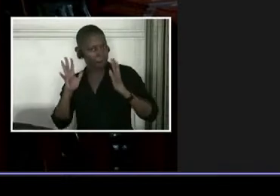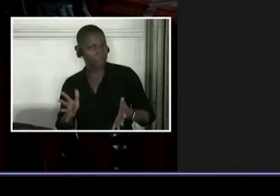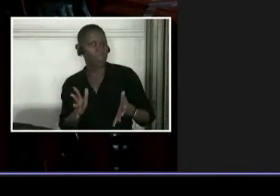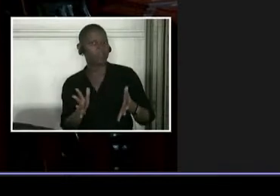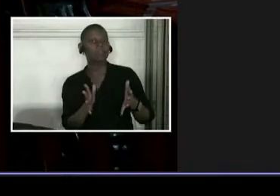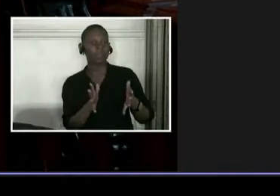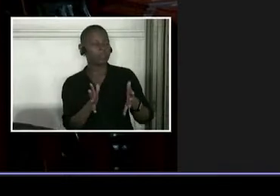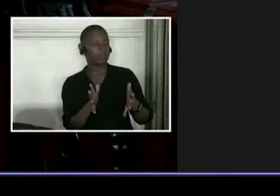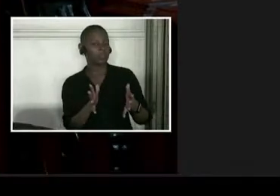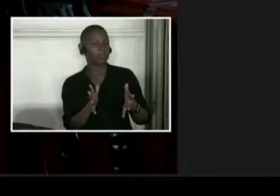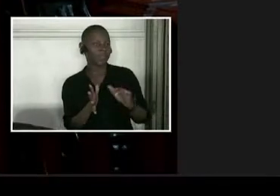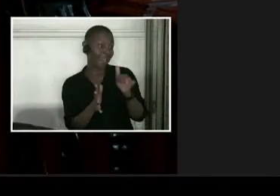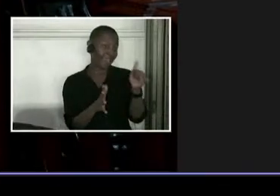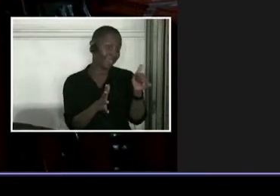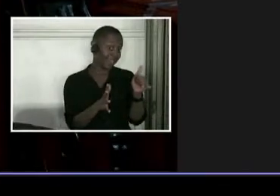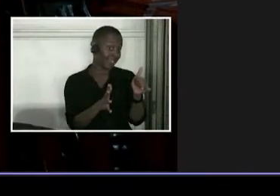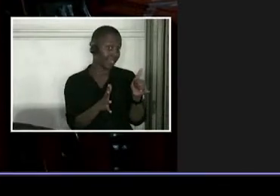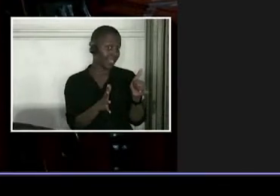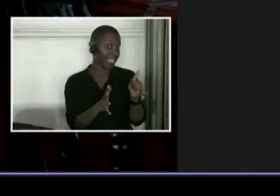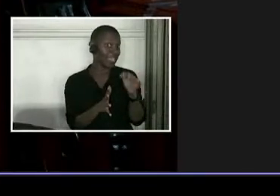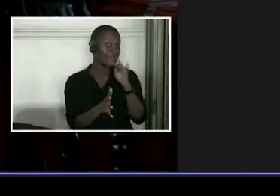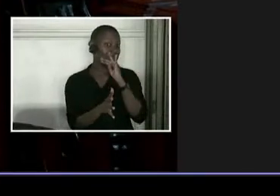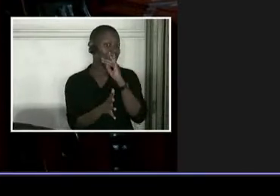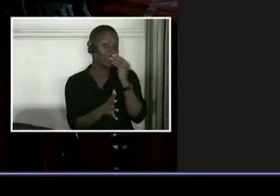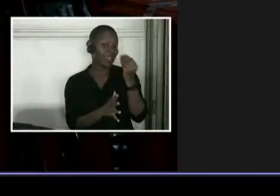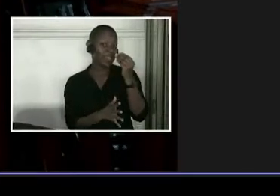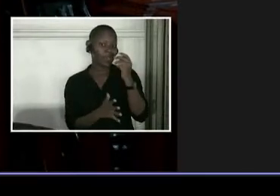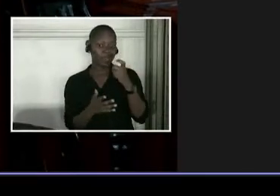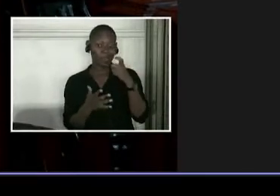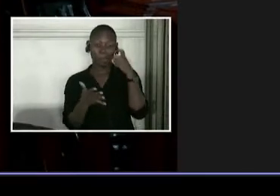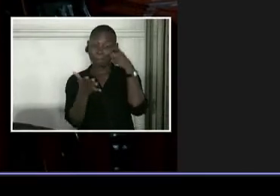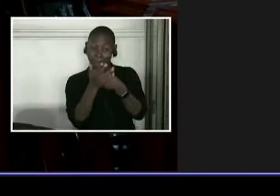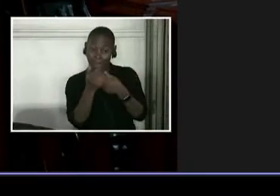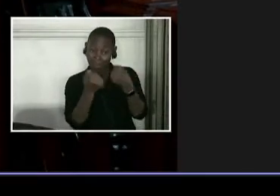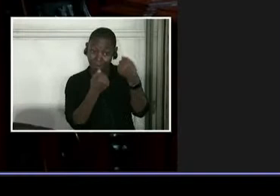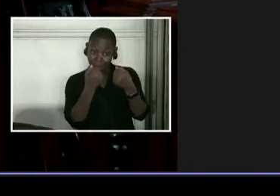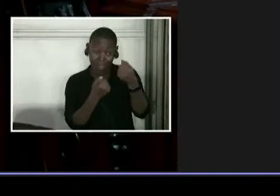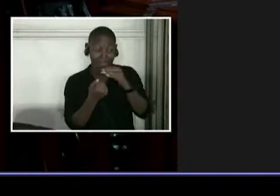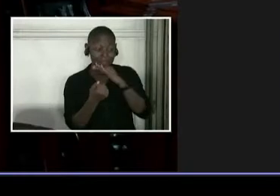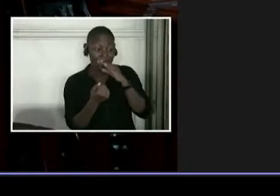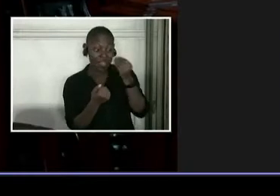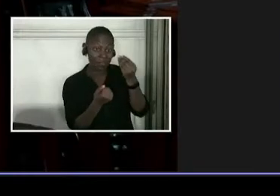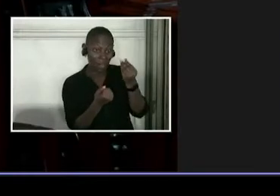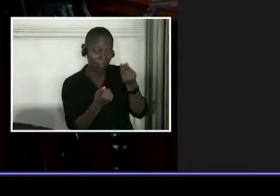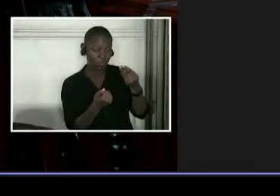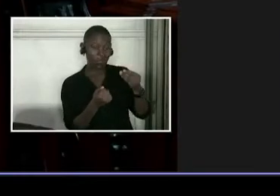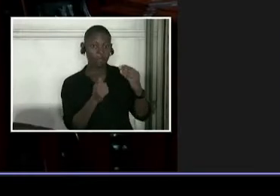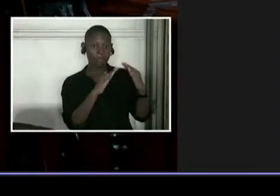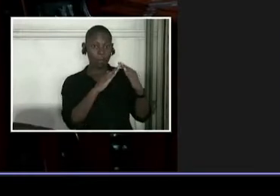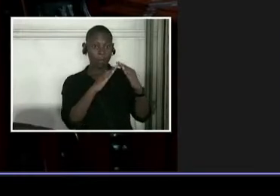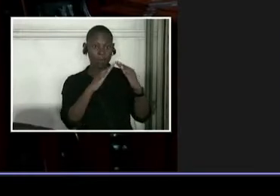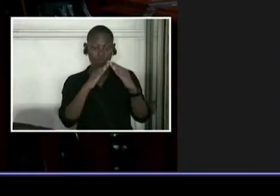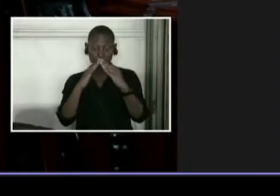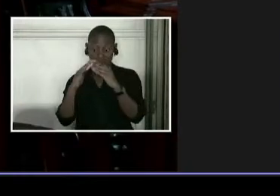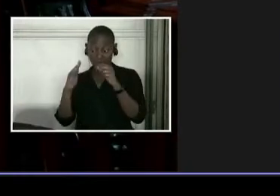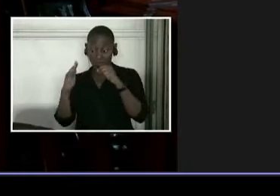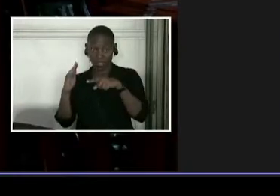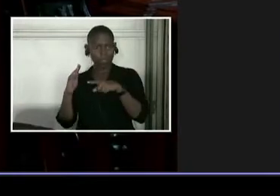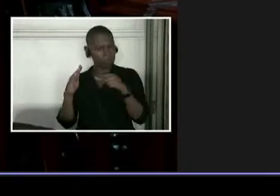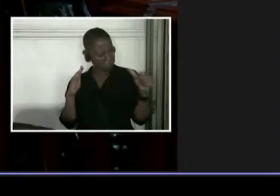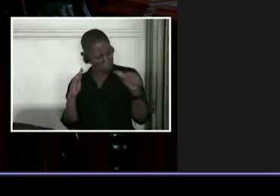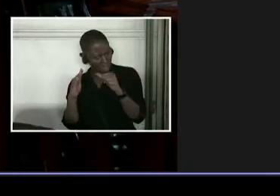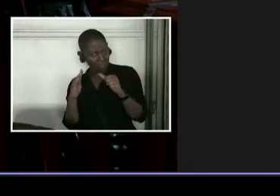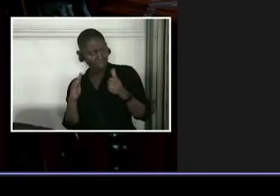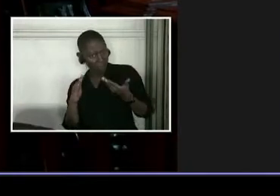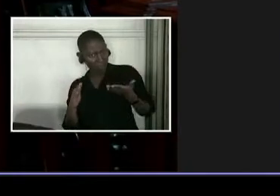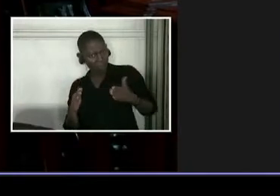and nothing else, not to buy cars. If you buy cars using the money from human settlements, we'll take that money back to